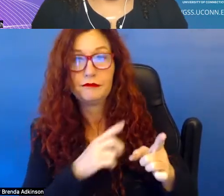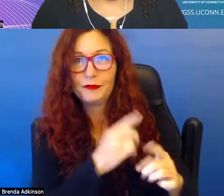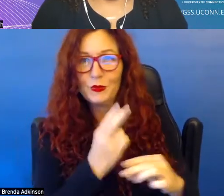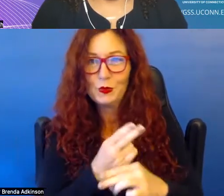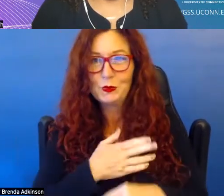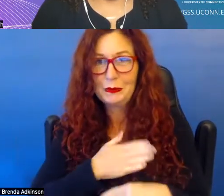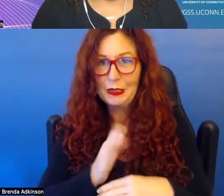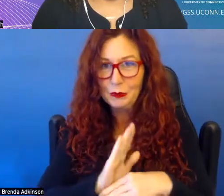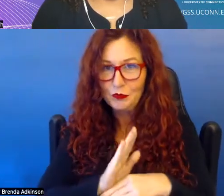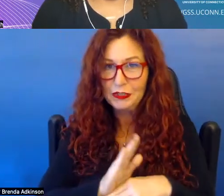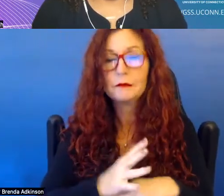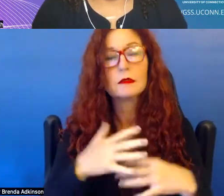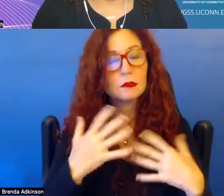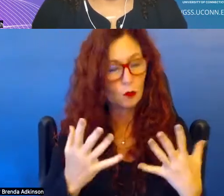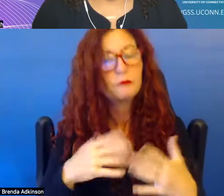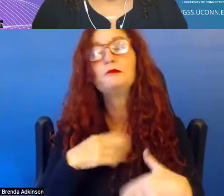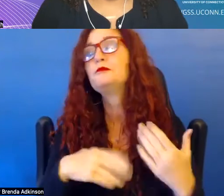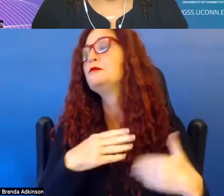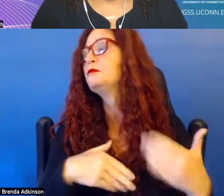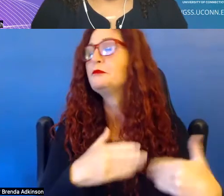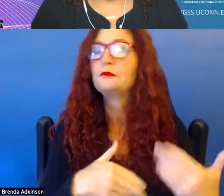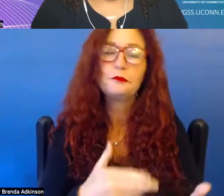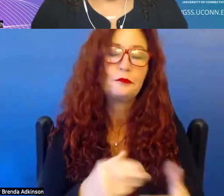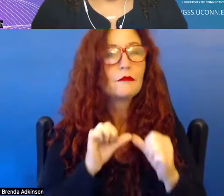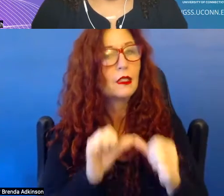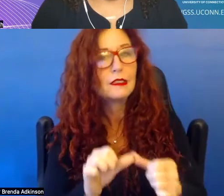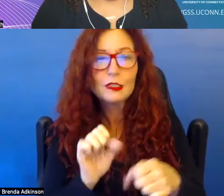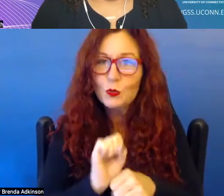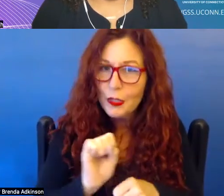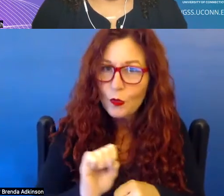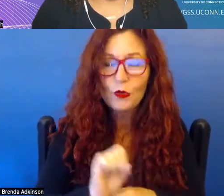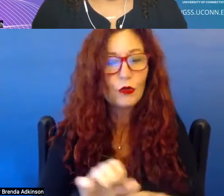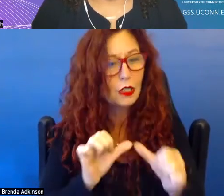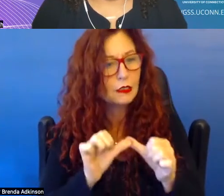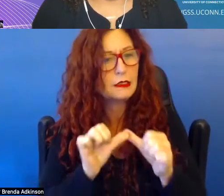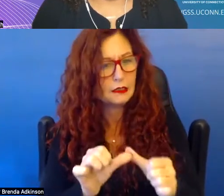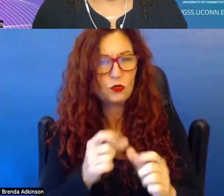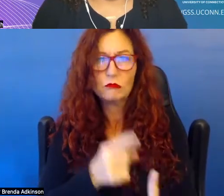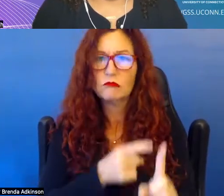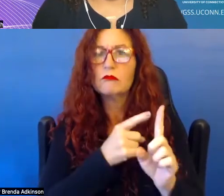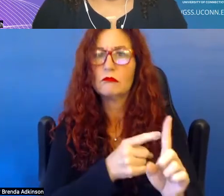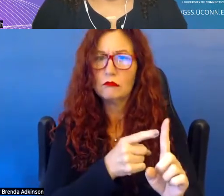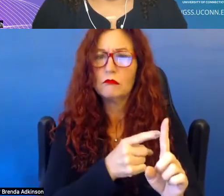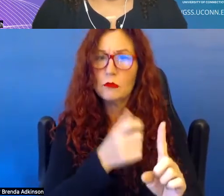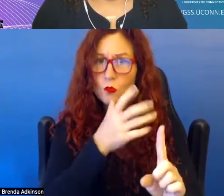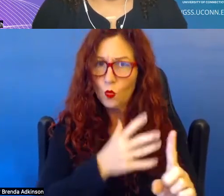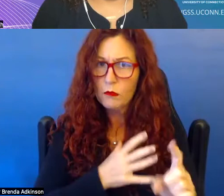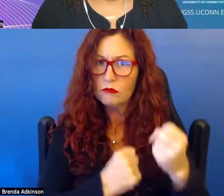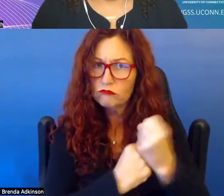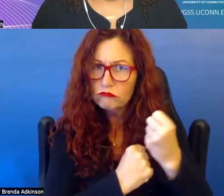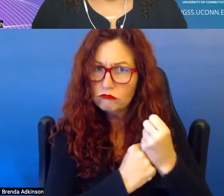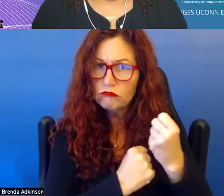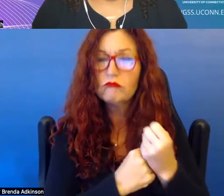the anthology, Love with Accountability, again, using the Feminist Wire platform to create first and foremost an online forum that